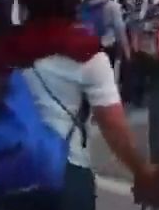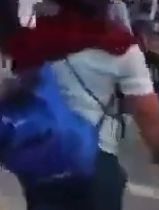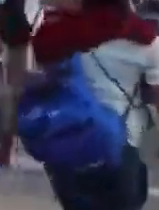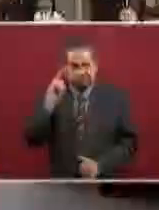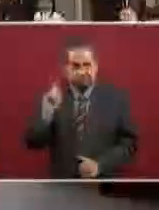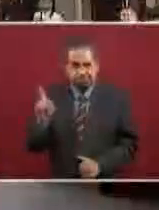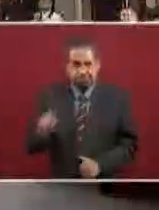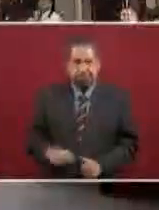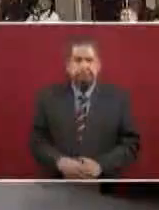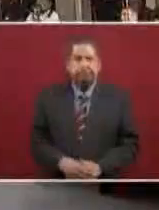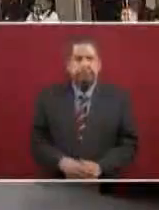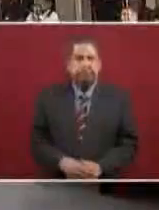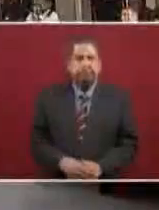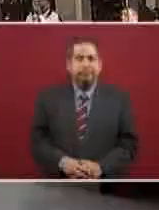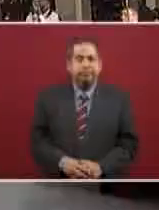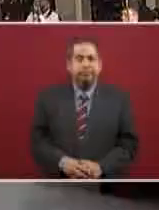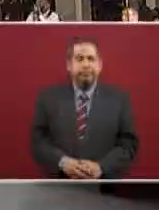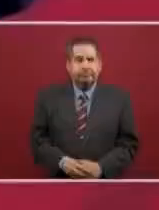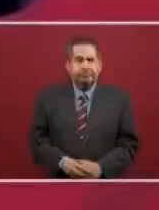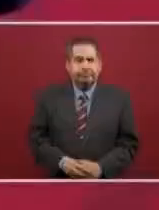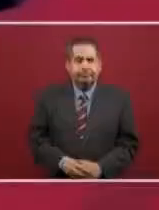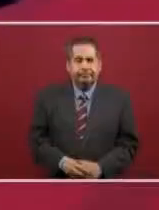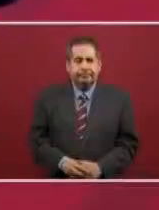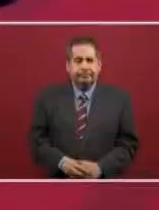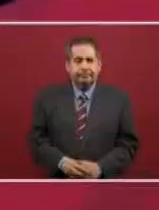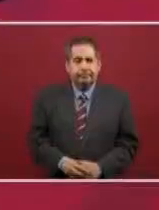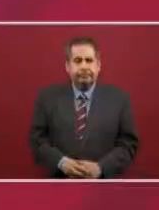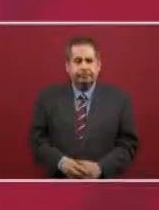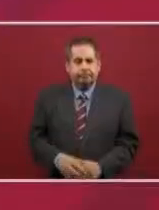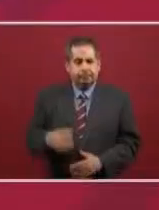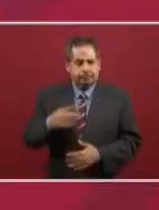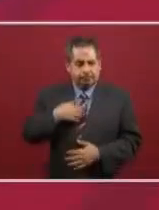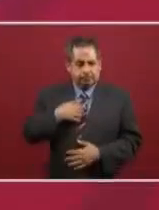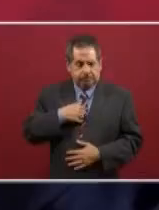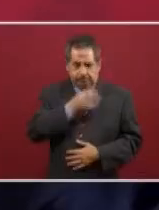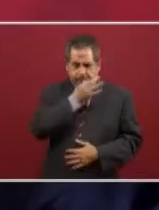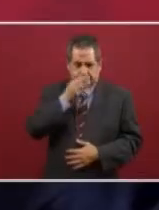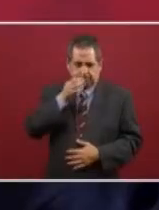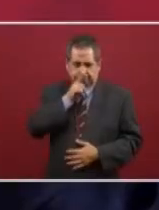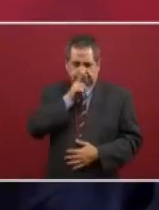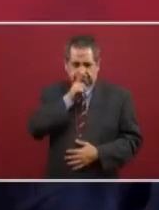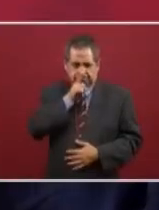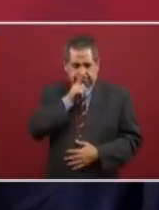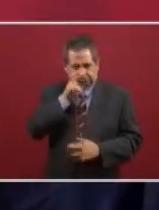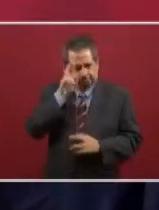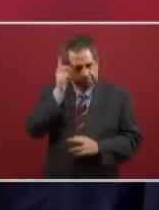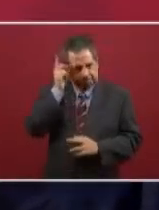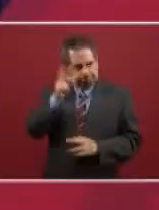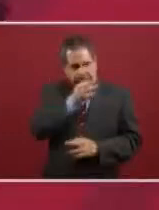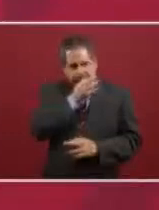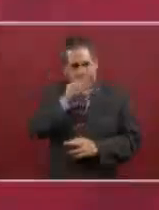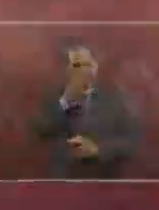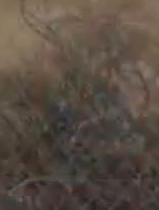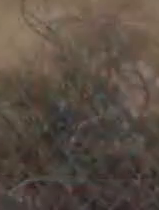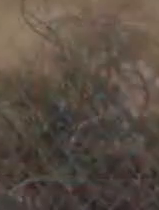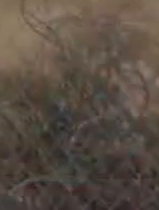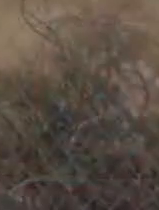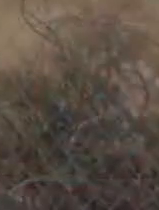other way around, to which he responded with, "Soy dueño de mi silencio." I own my silence.